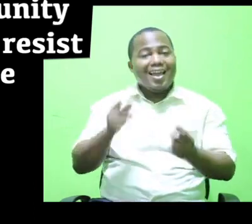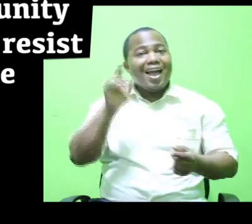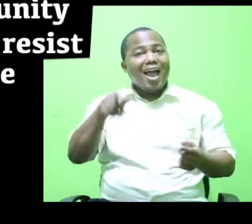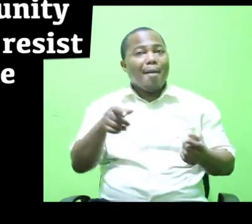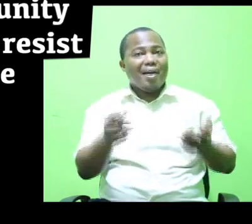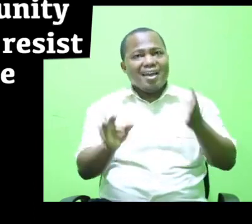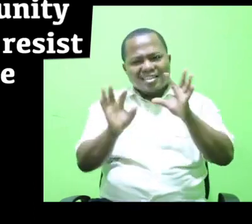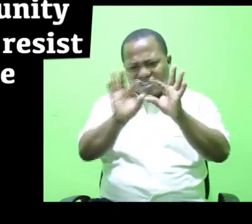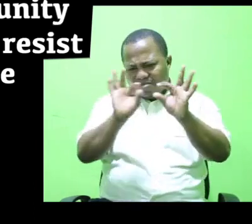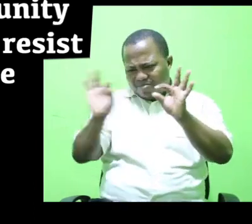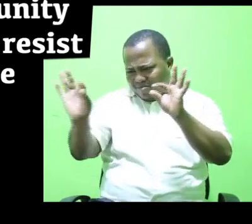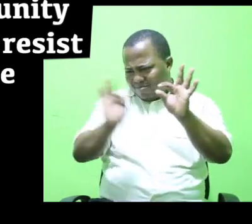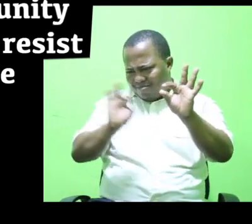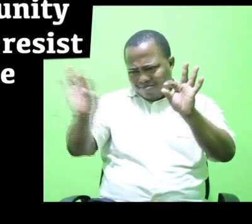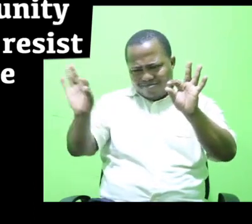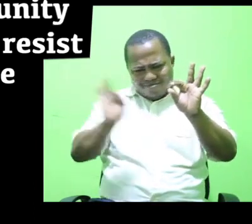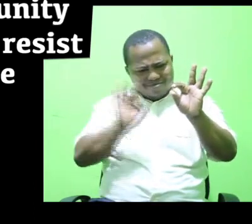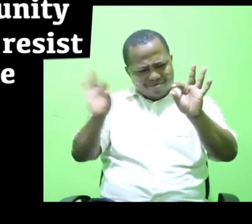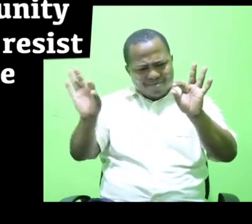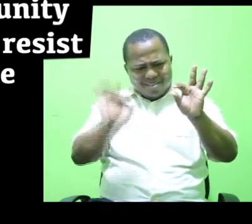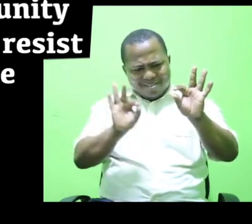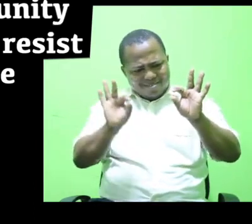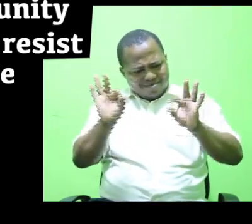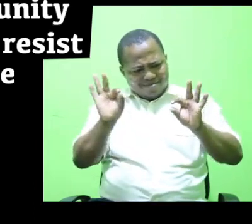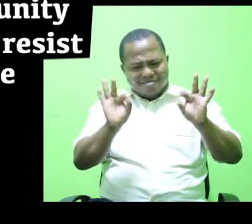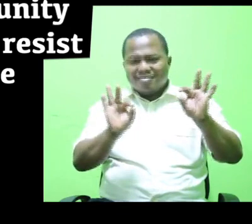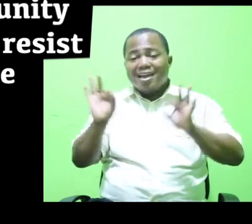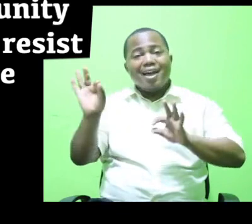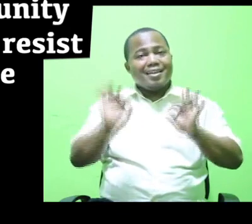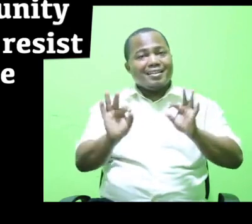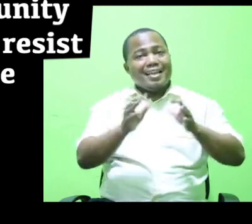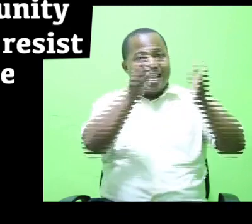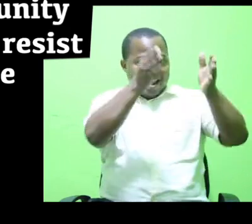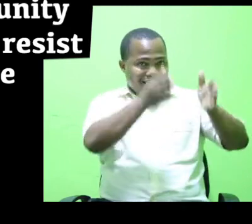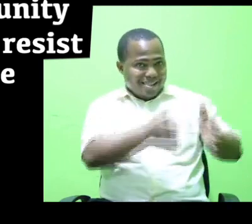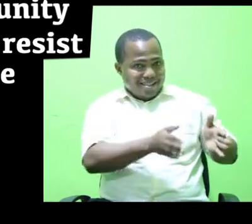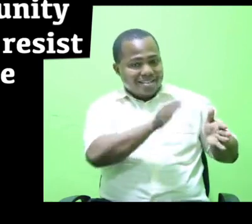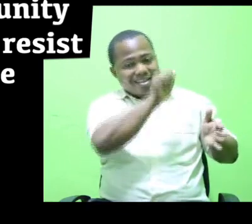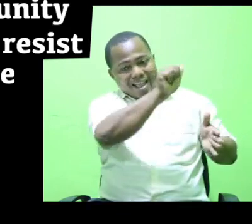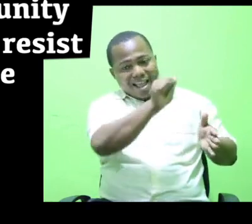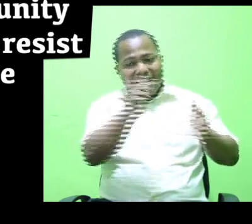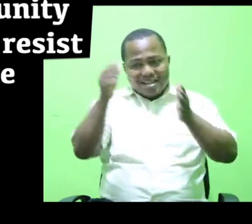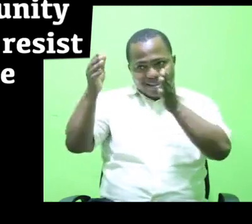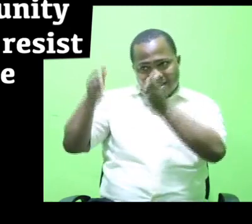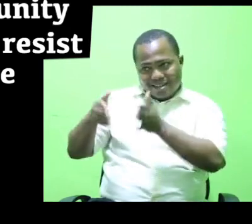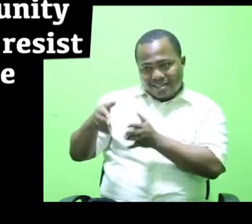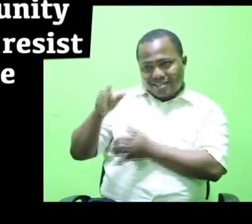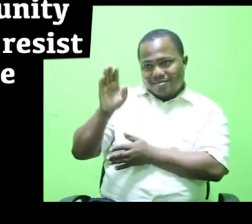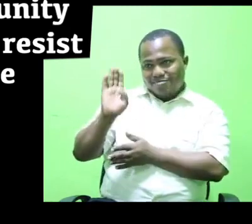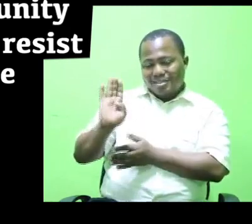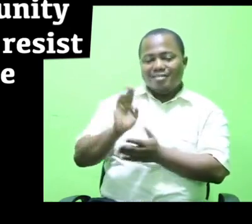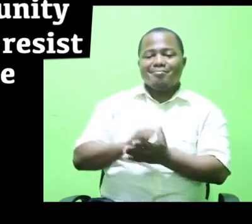So here we match the item of list A and the item of the list B.